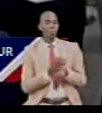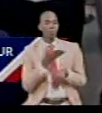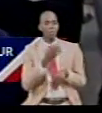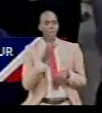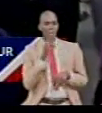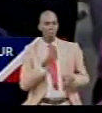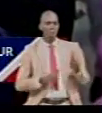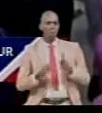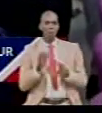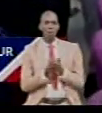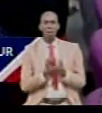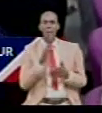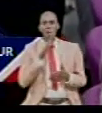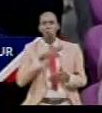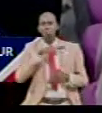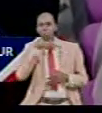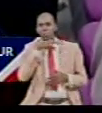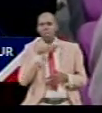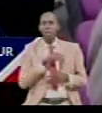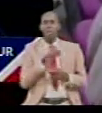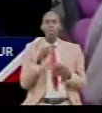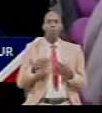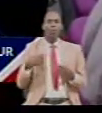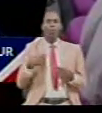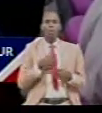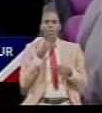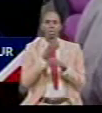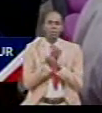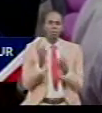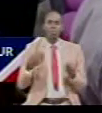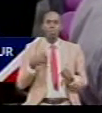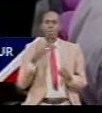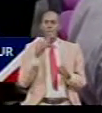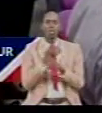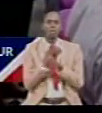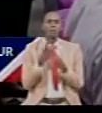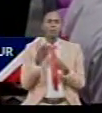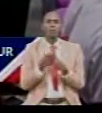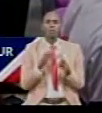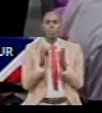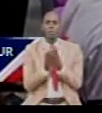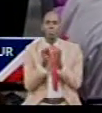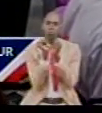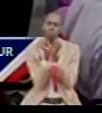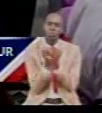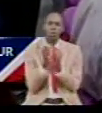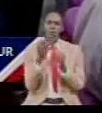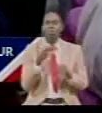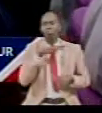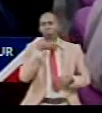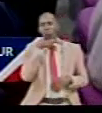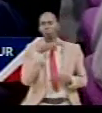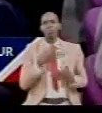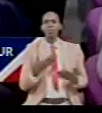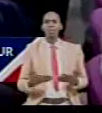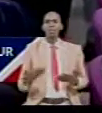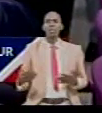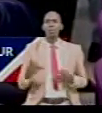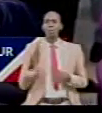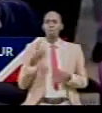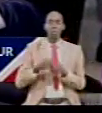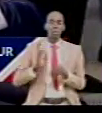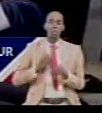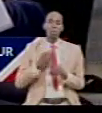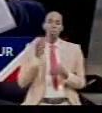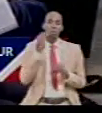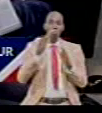saved, you are delivered from that bondage of corruption. And in the community, there are those who live